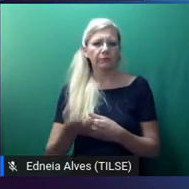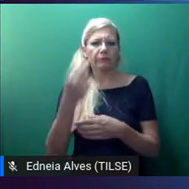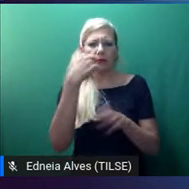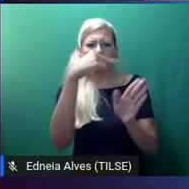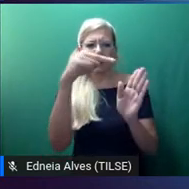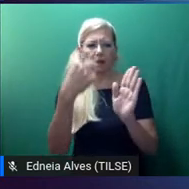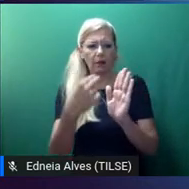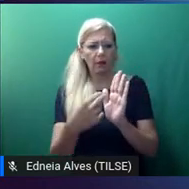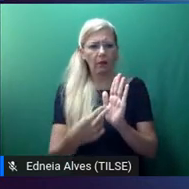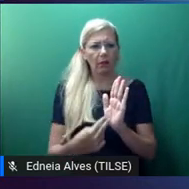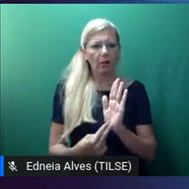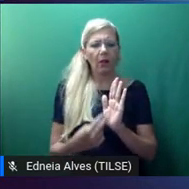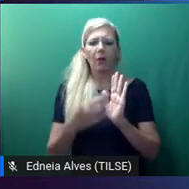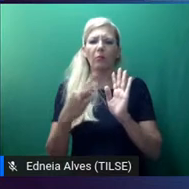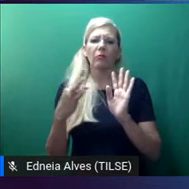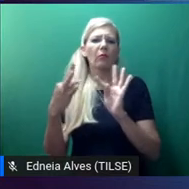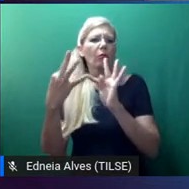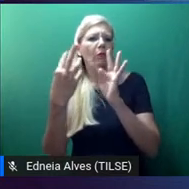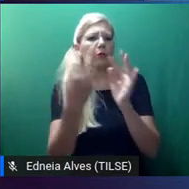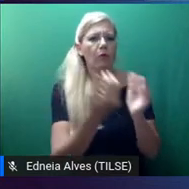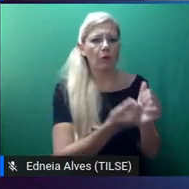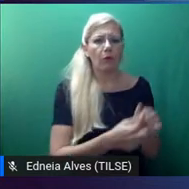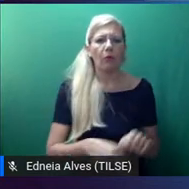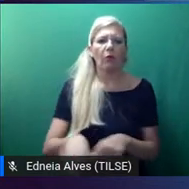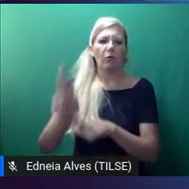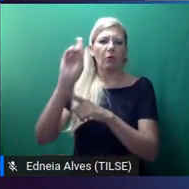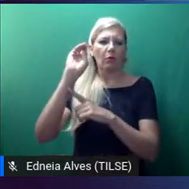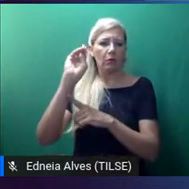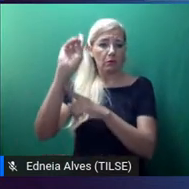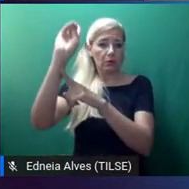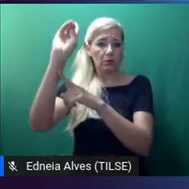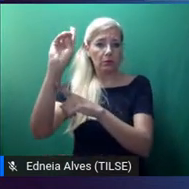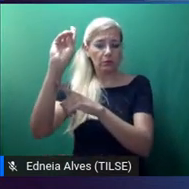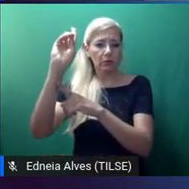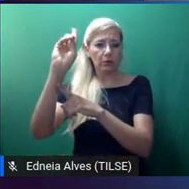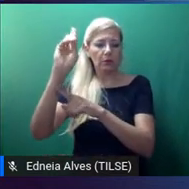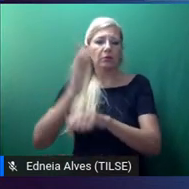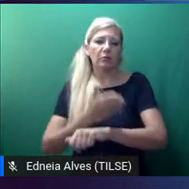all of the presenters were white males.